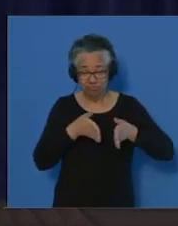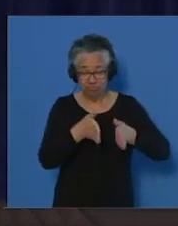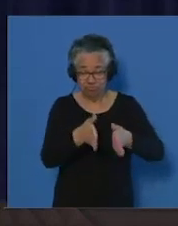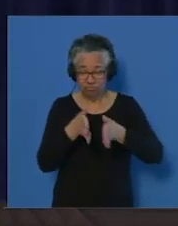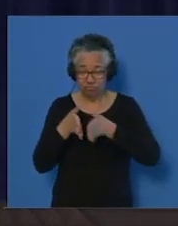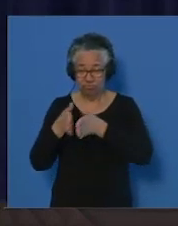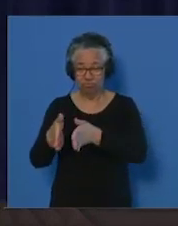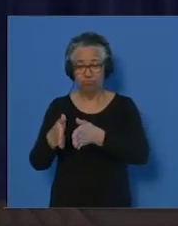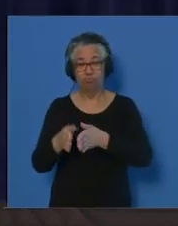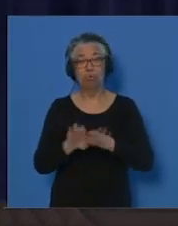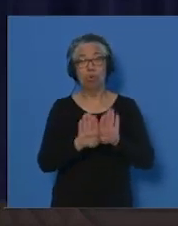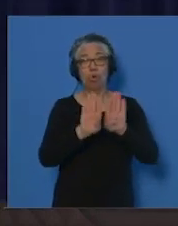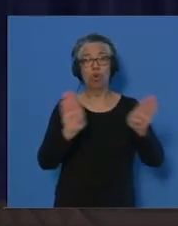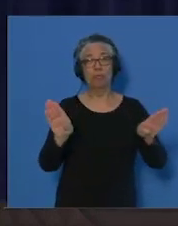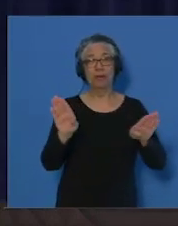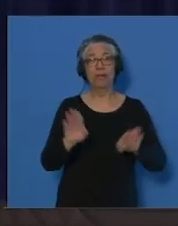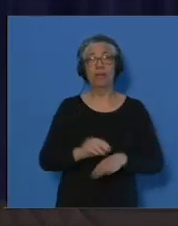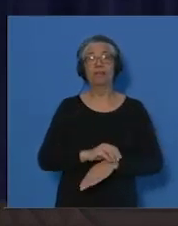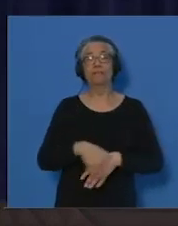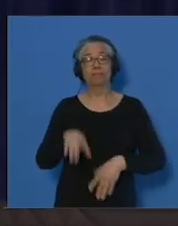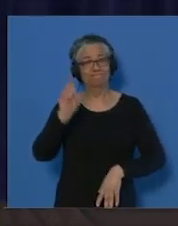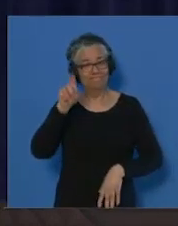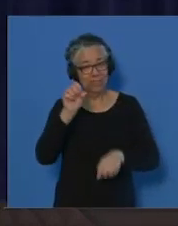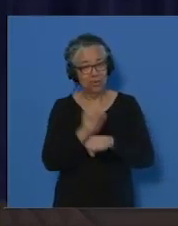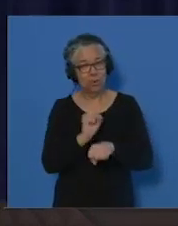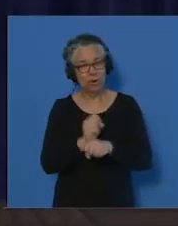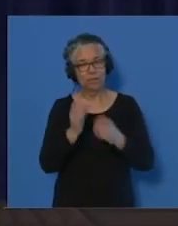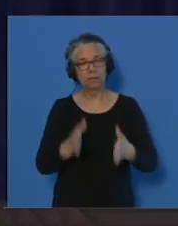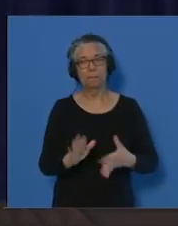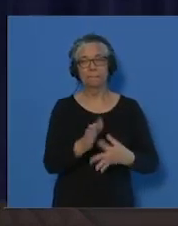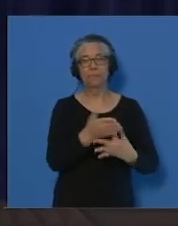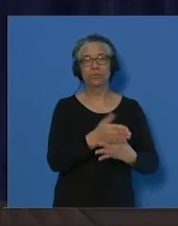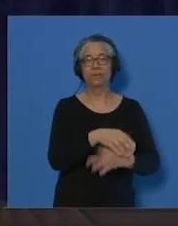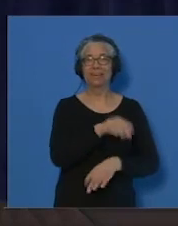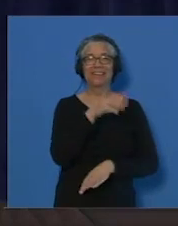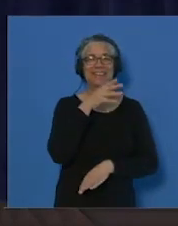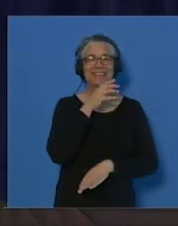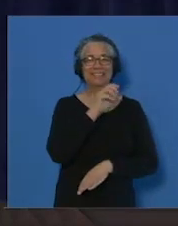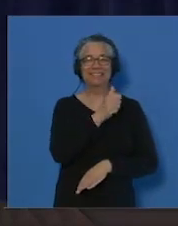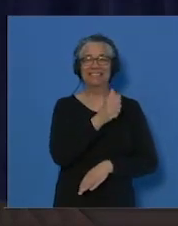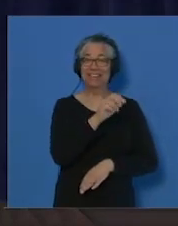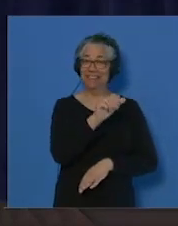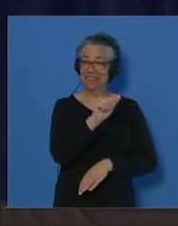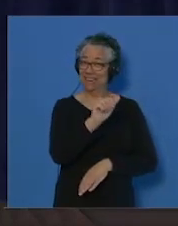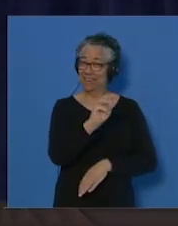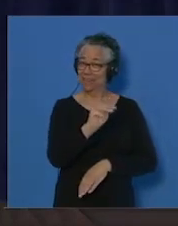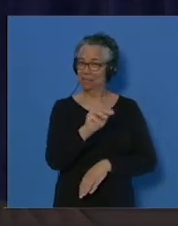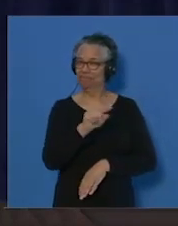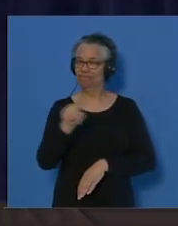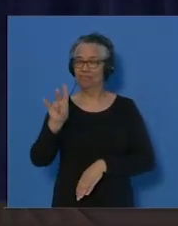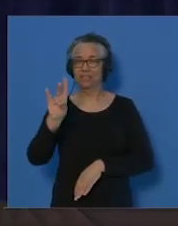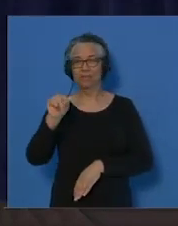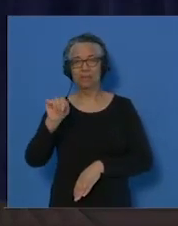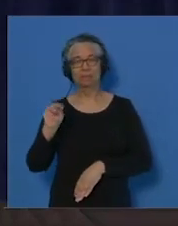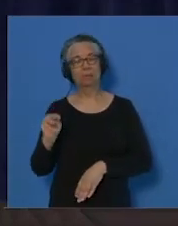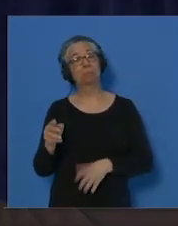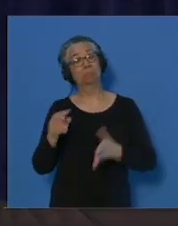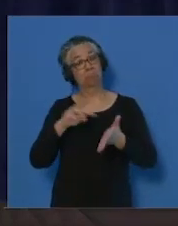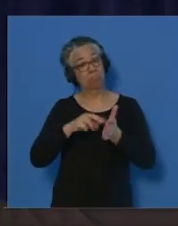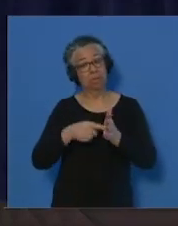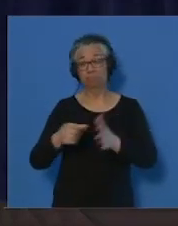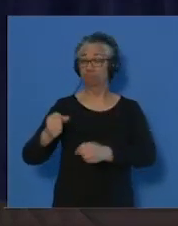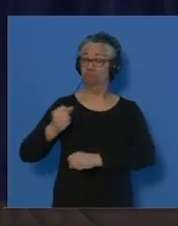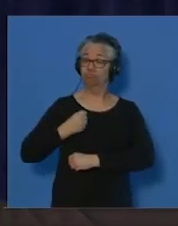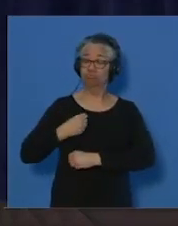essential workers between the hours of 10 a.m. and 7 p.m. Essential workers include members of the Royal Bermuda Regiment, Bermuda